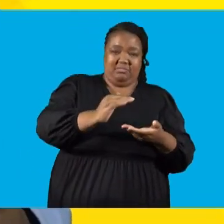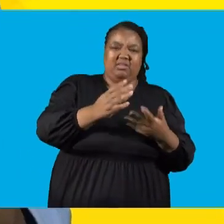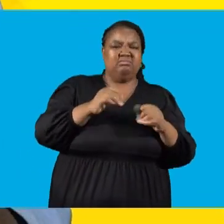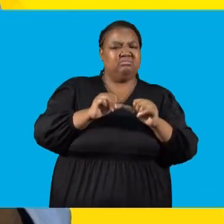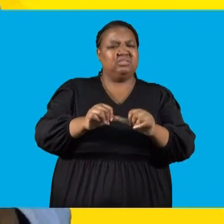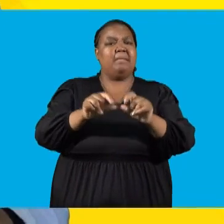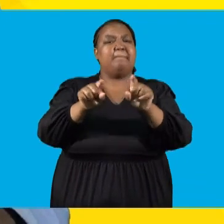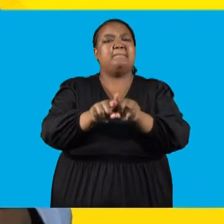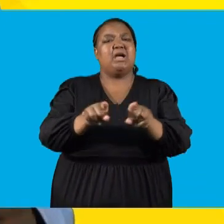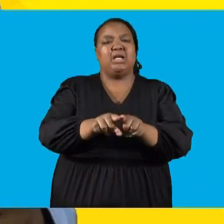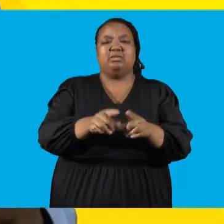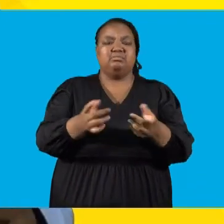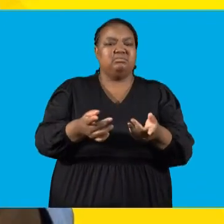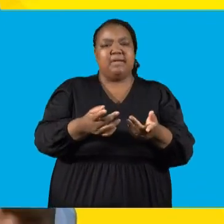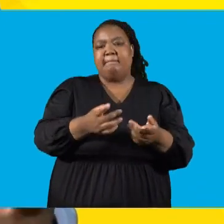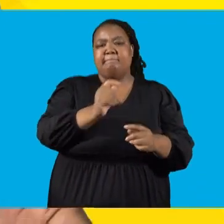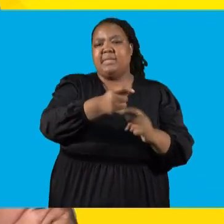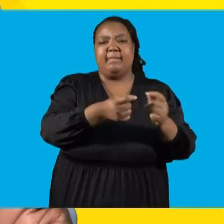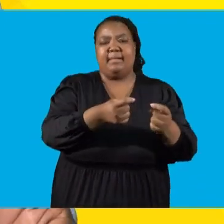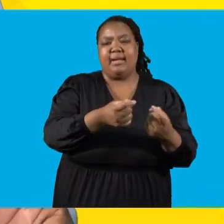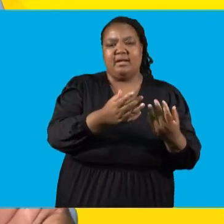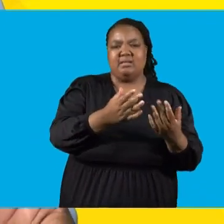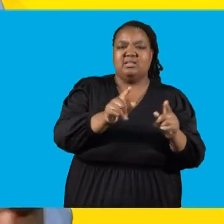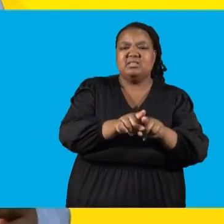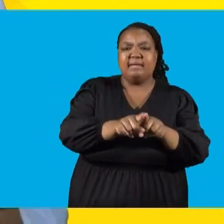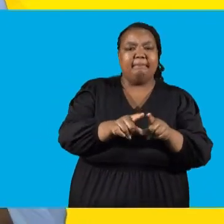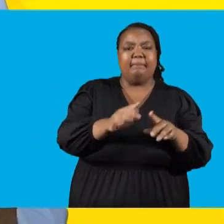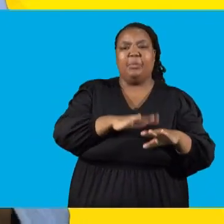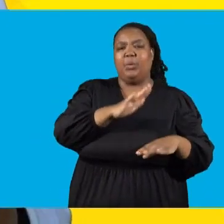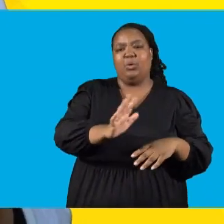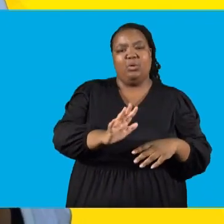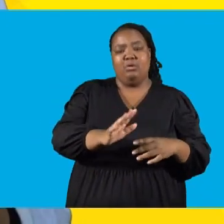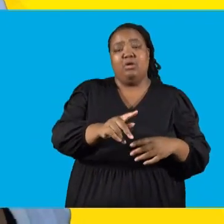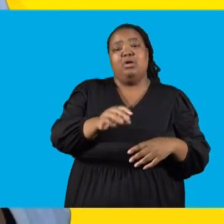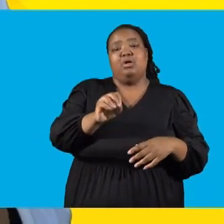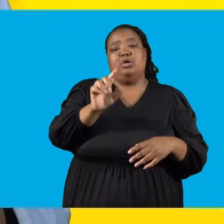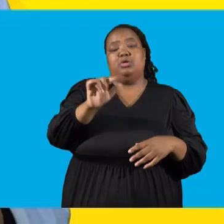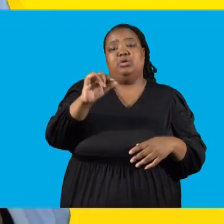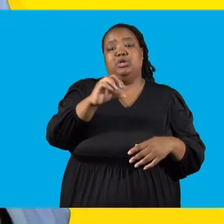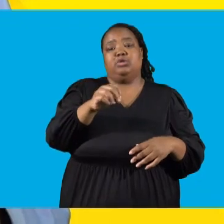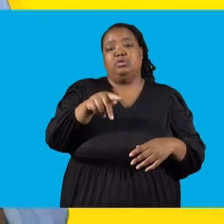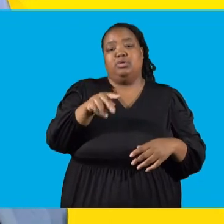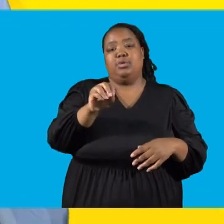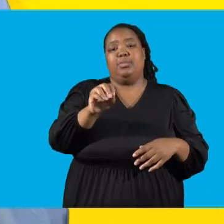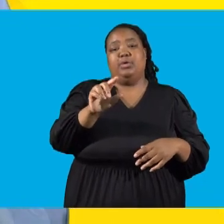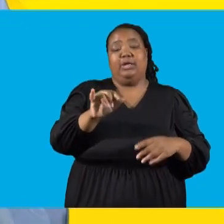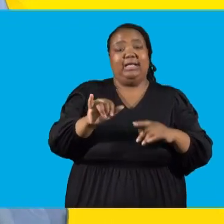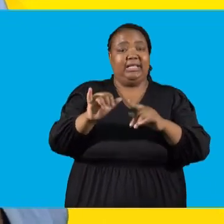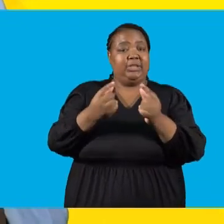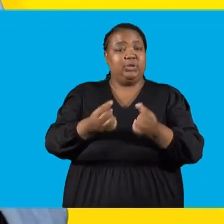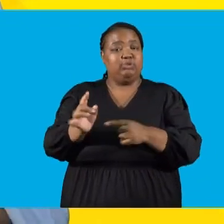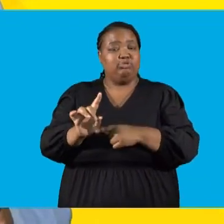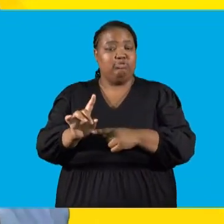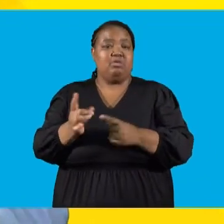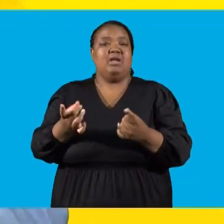they continue to buy more or less the same quantity. And what it only does to the oligopolist is they are